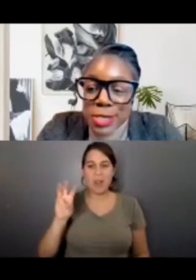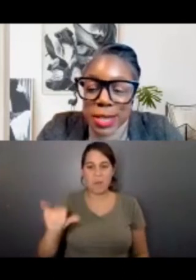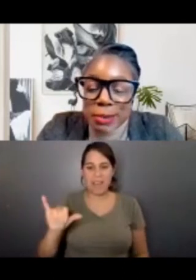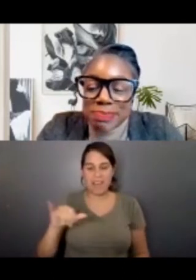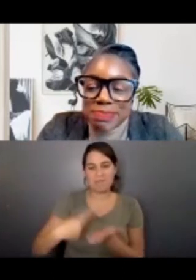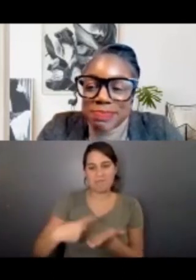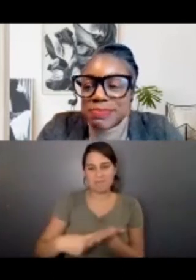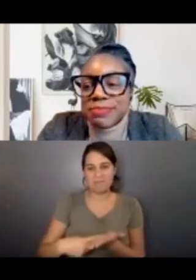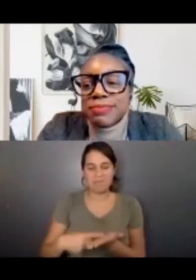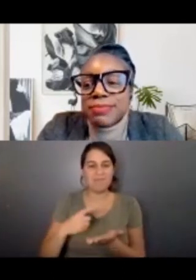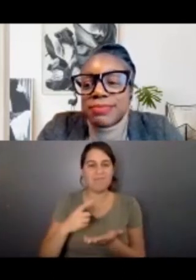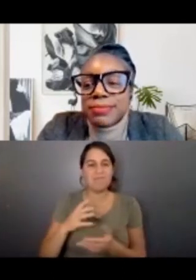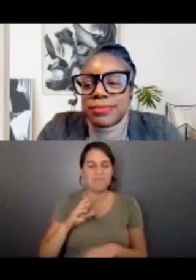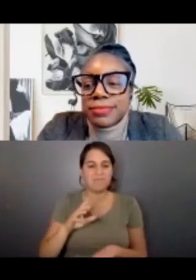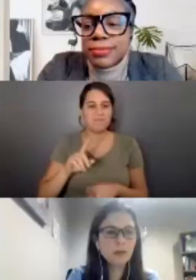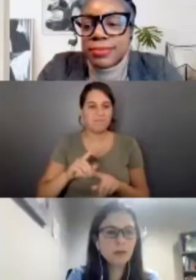set.